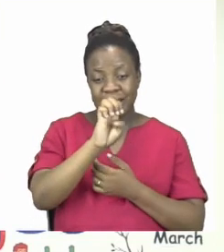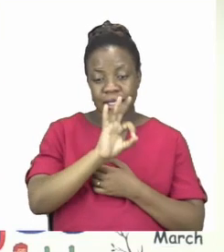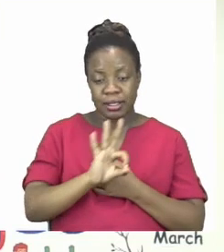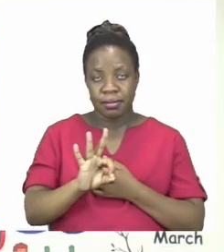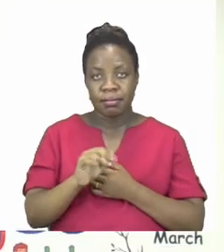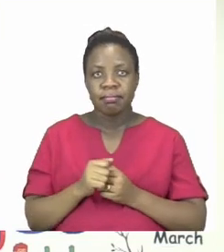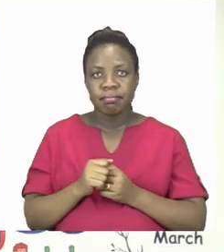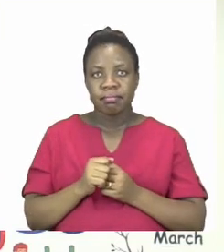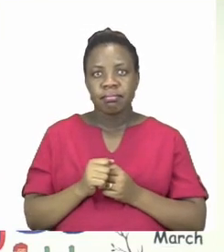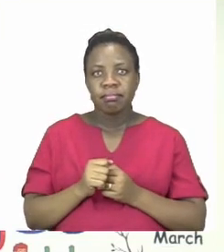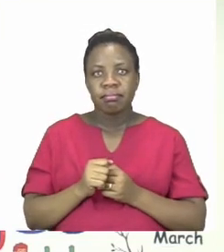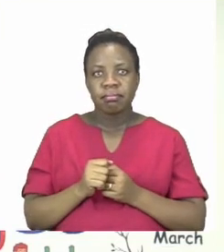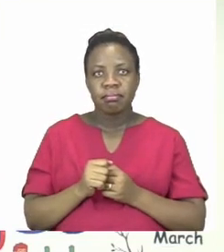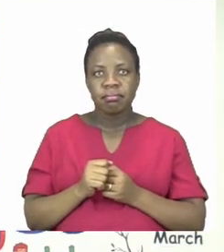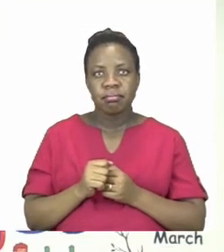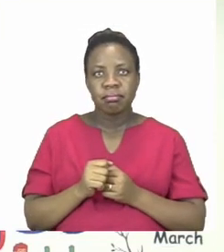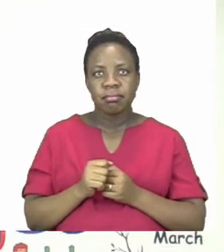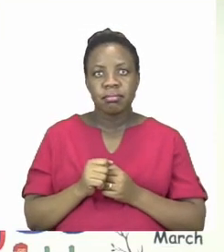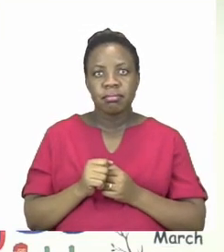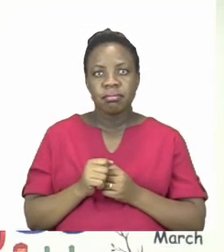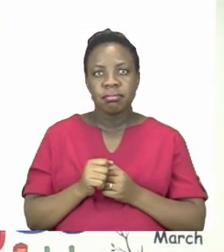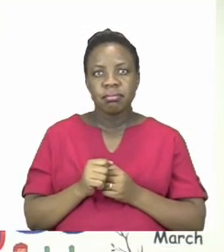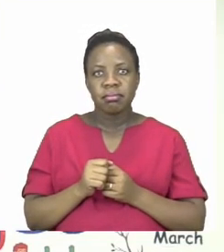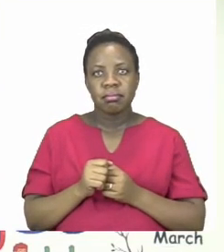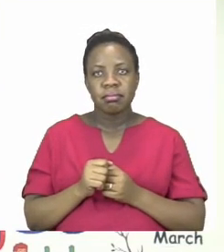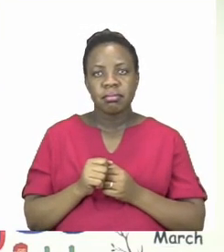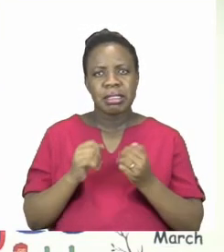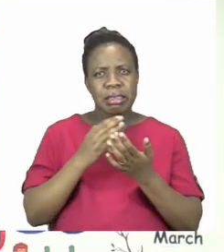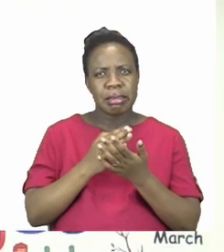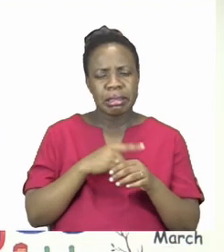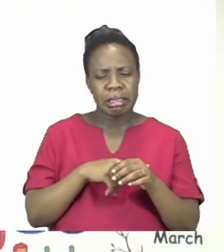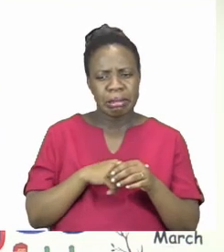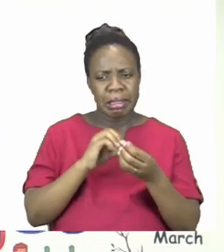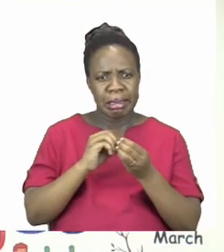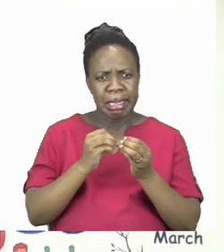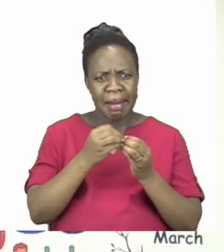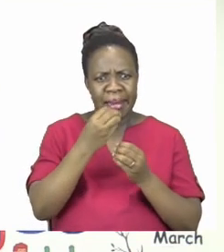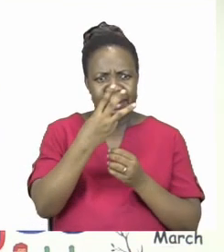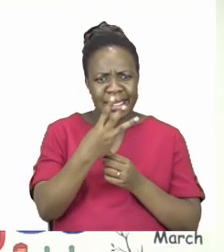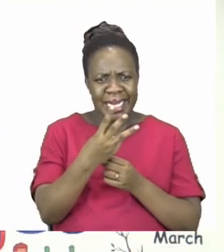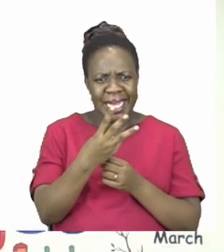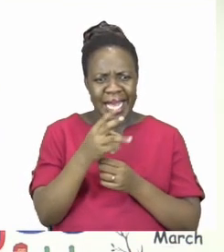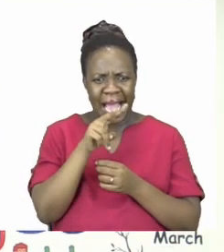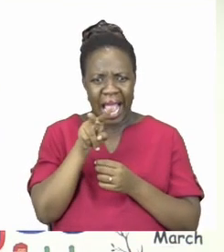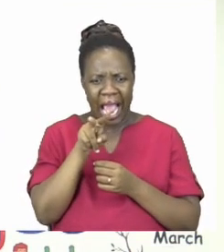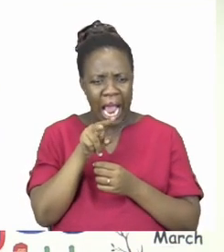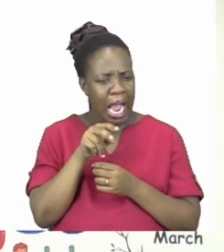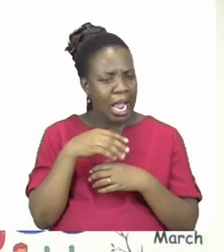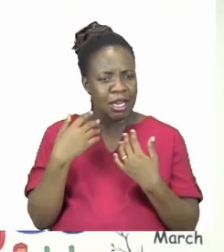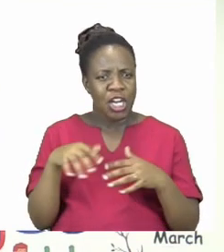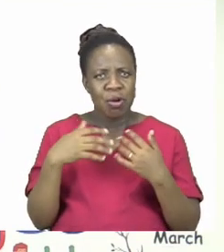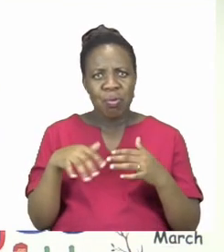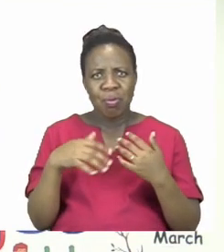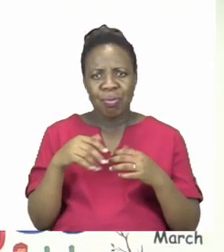do when we get numbers that are in 3s that may look a little bit difficult is we can rearrange them. Instead of